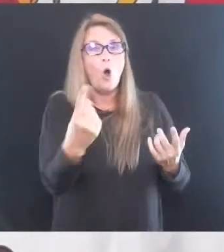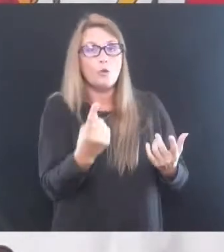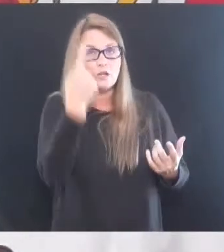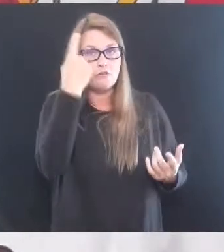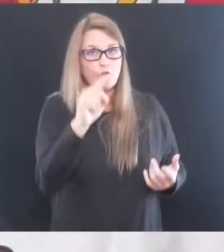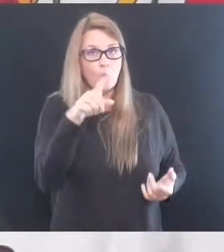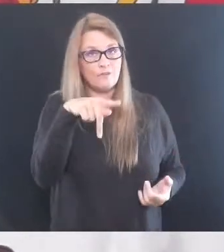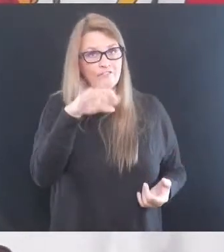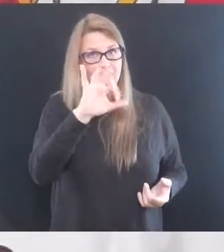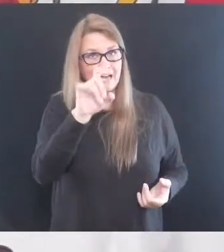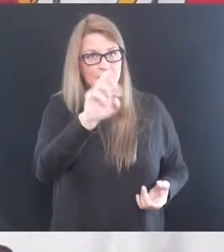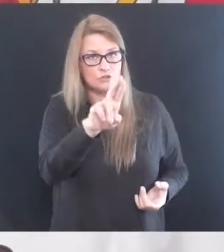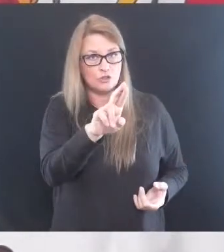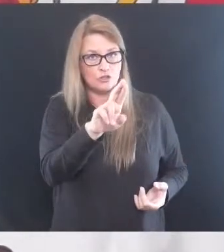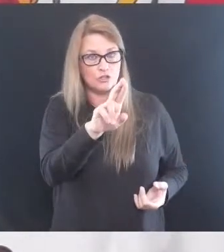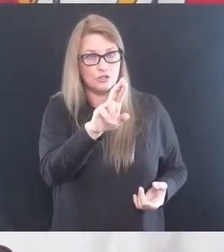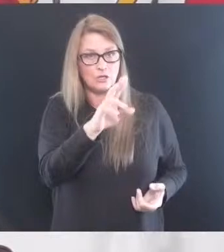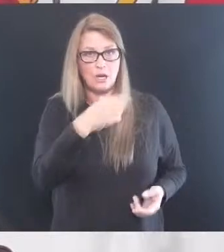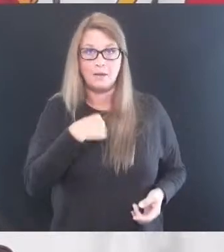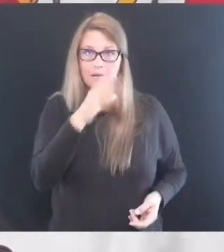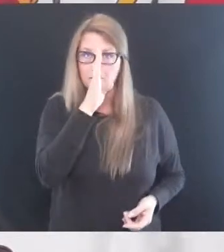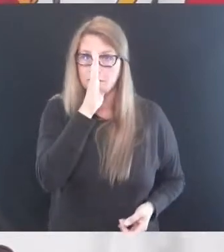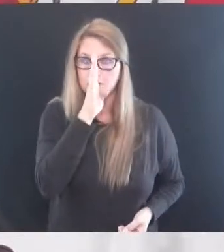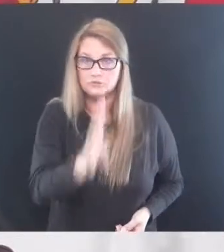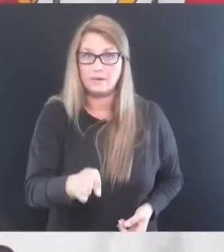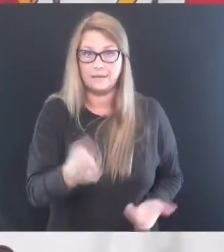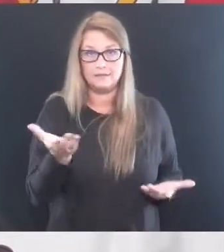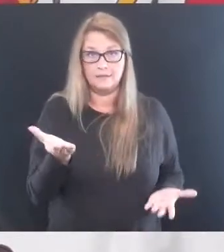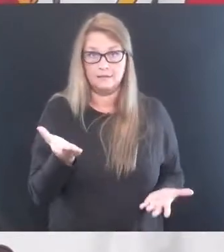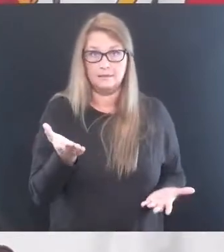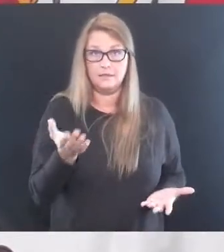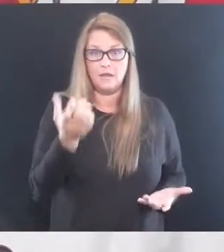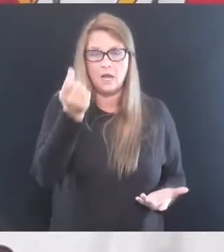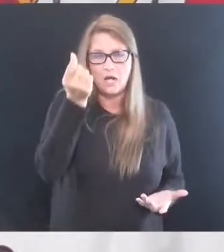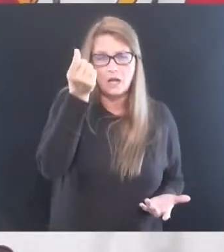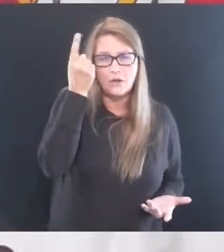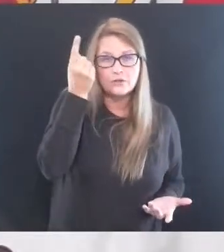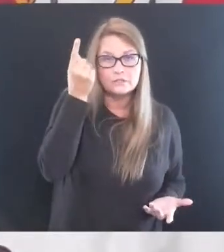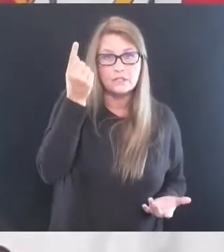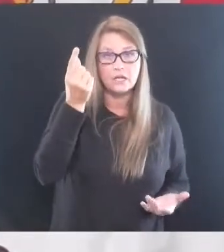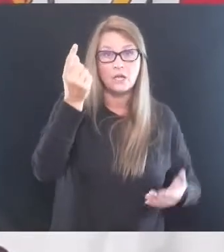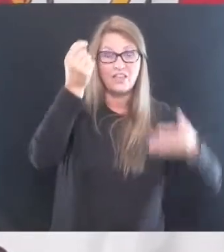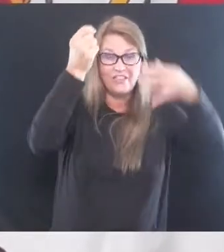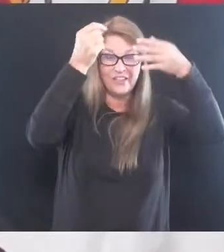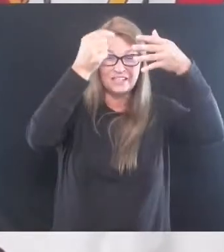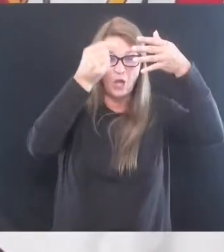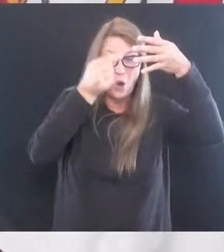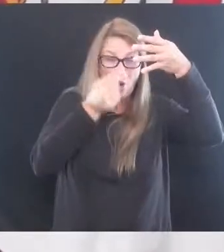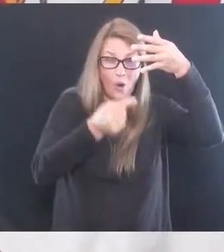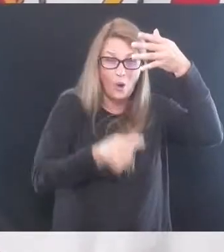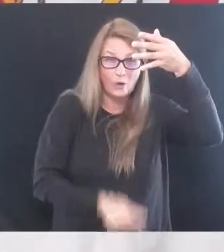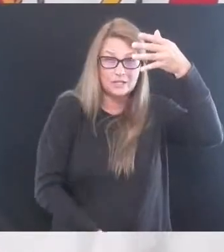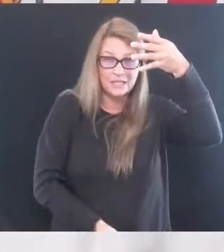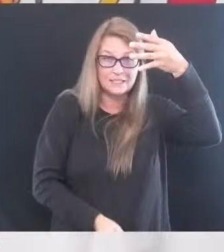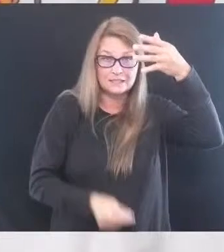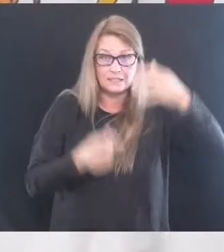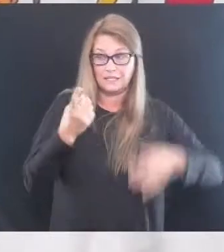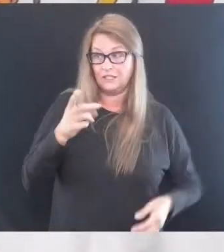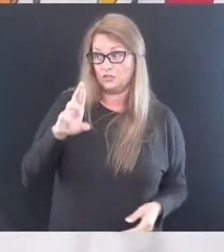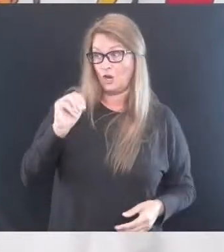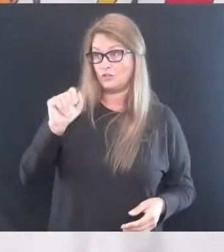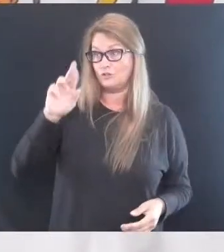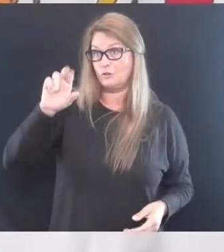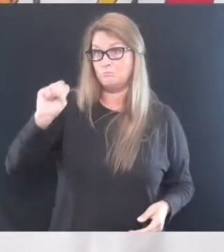really blunt again and everything, I want you to understand this. There's a whole list of things. Dr. Marsh just